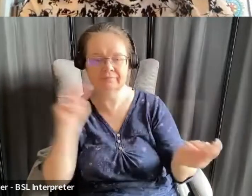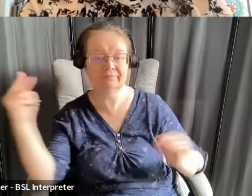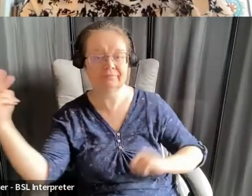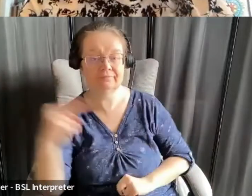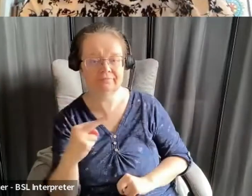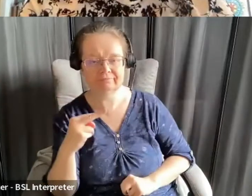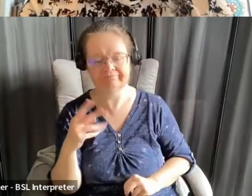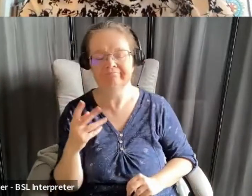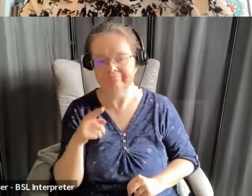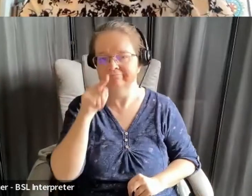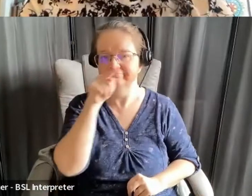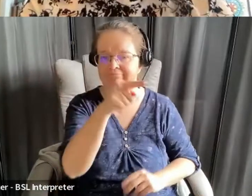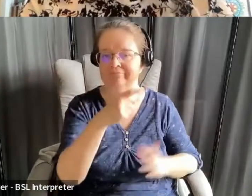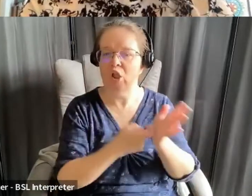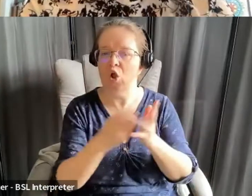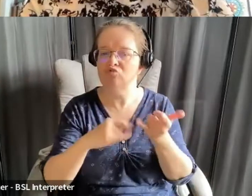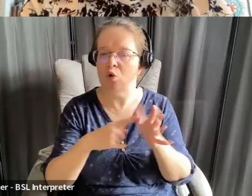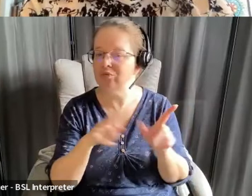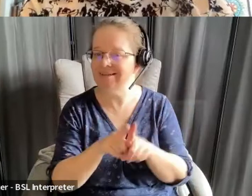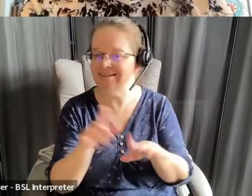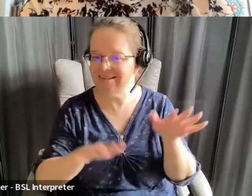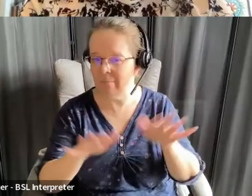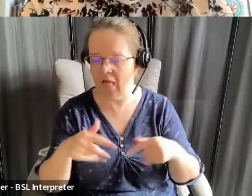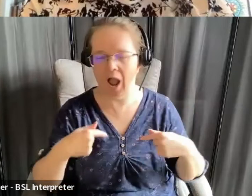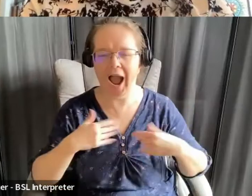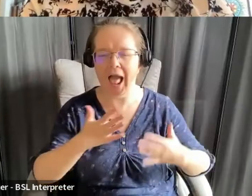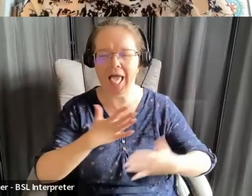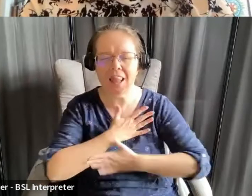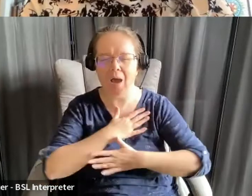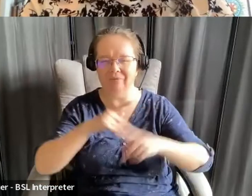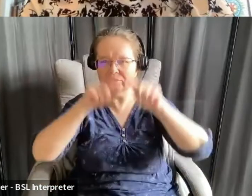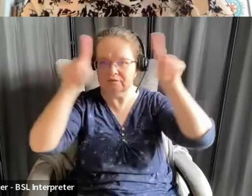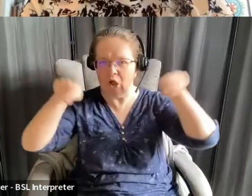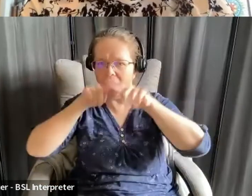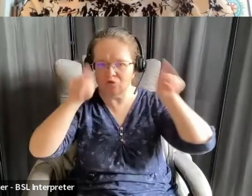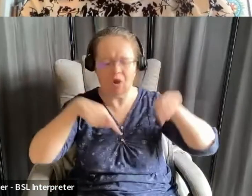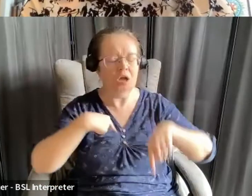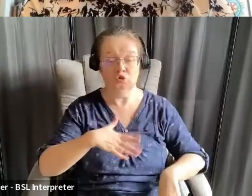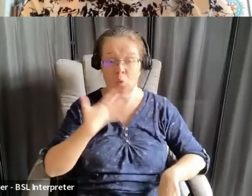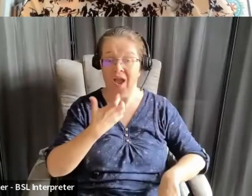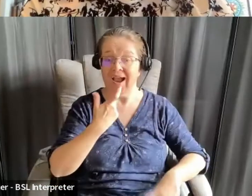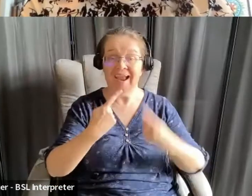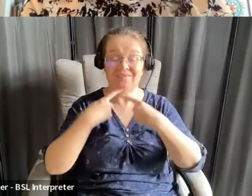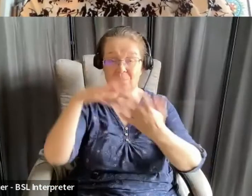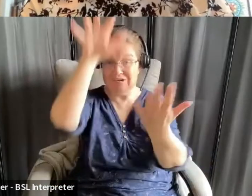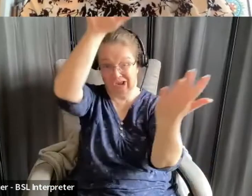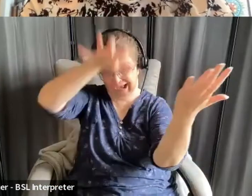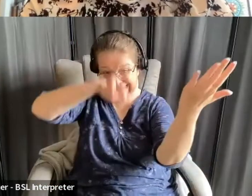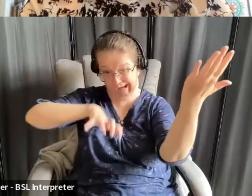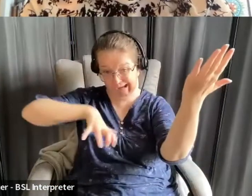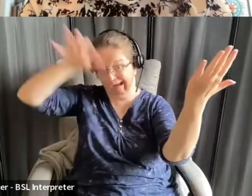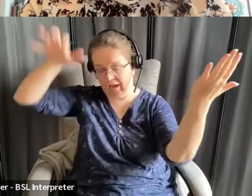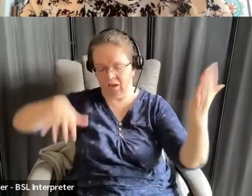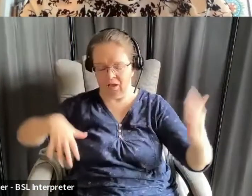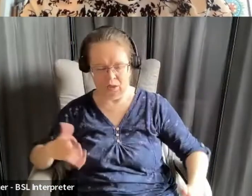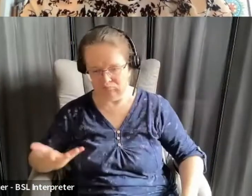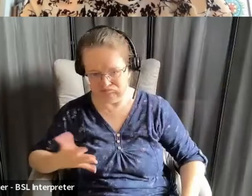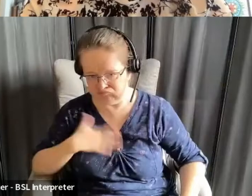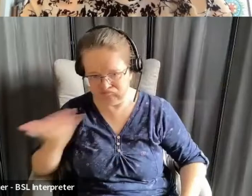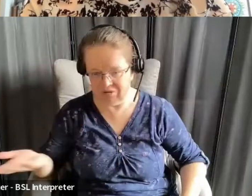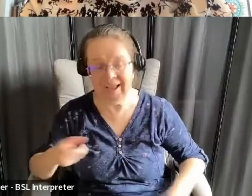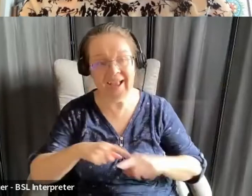very visual individual and I like diagrams. I don't like copious amounts of information. And so you got to play to your strengths. If your strength